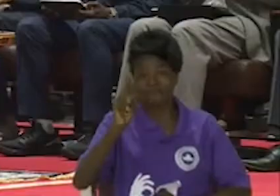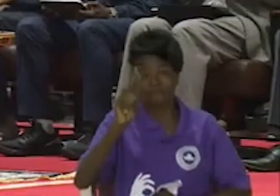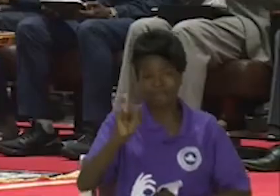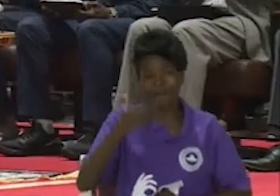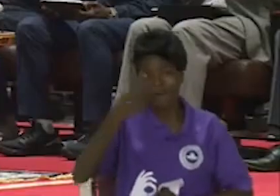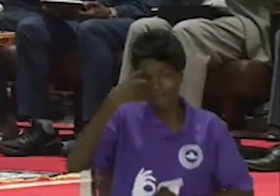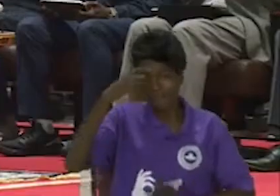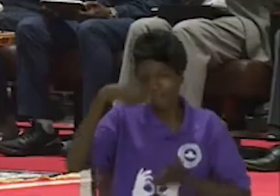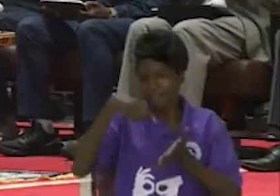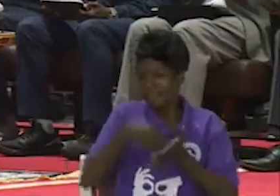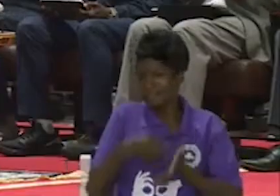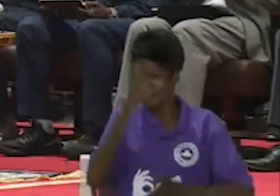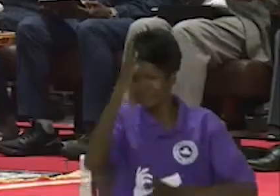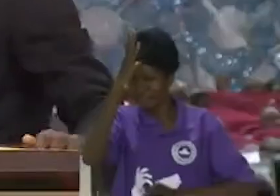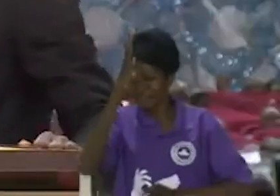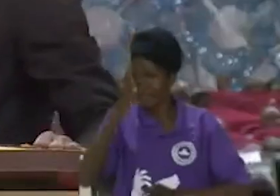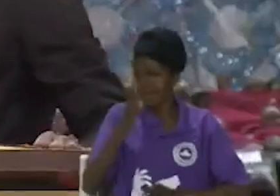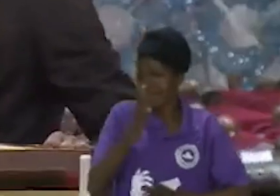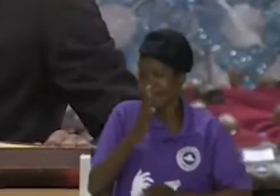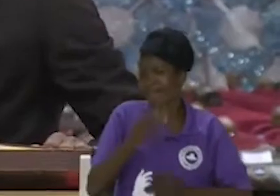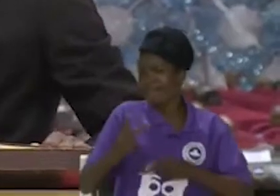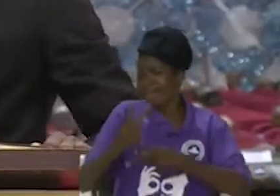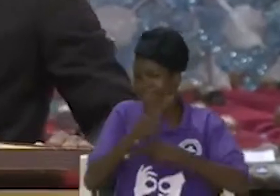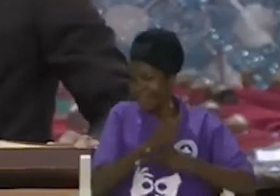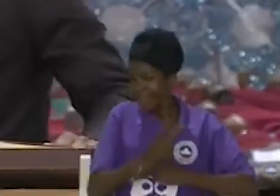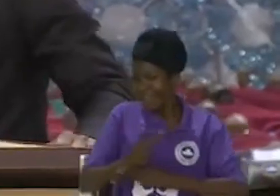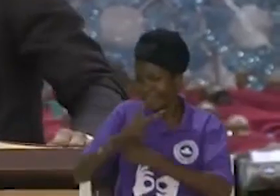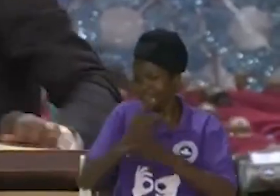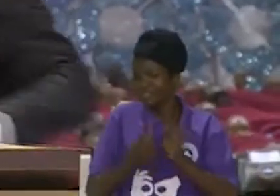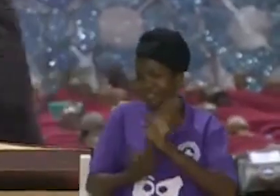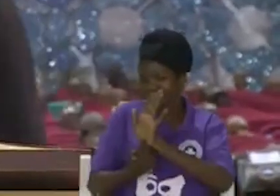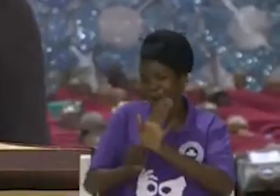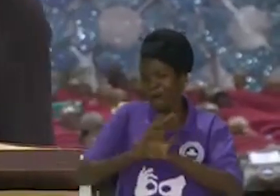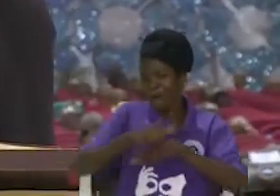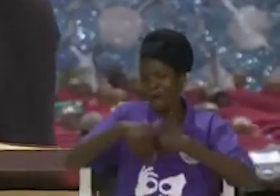the fatherly love and the motherly care they've been showing all the youth.